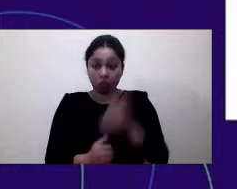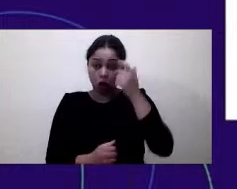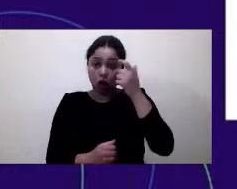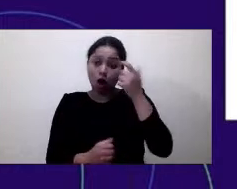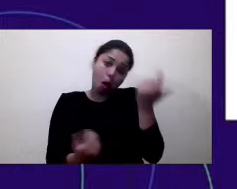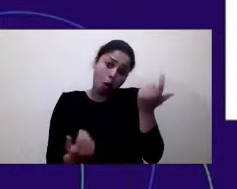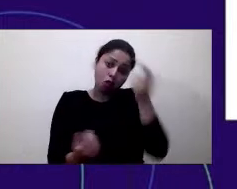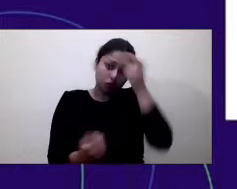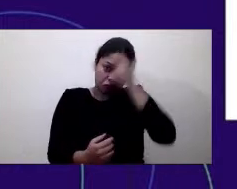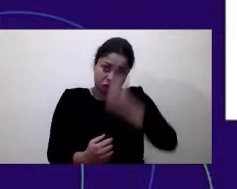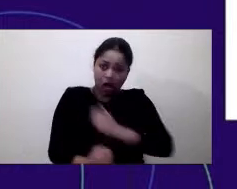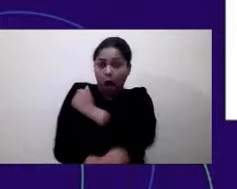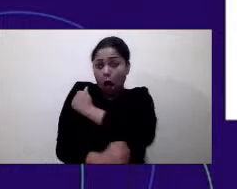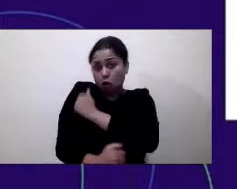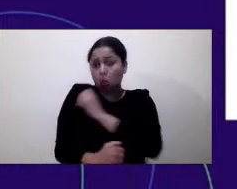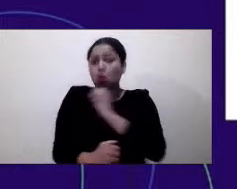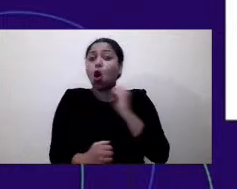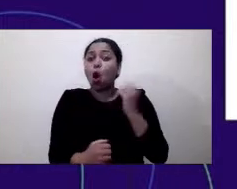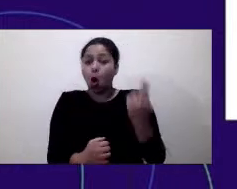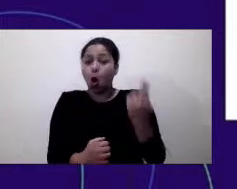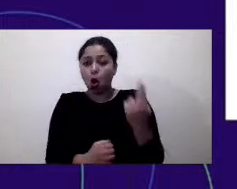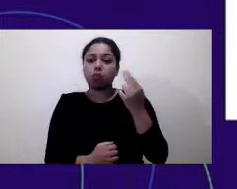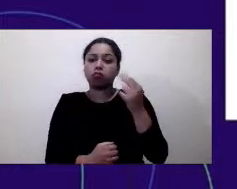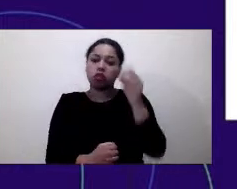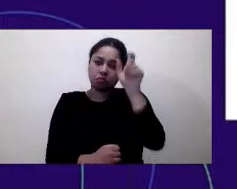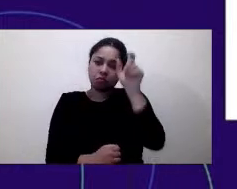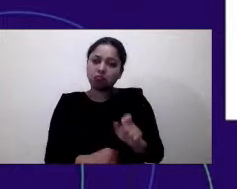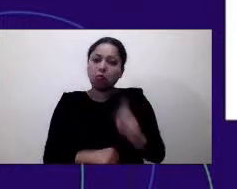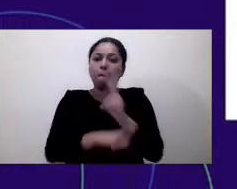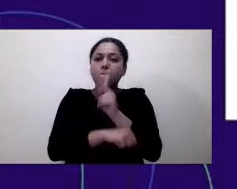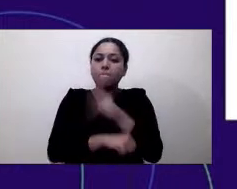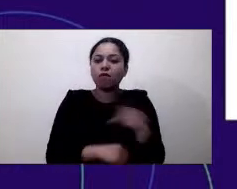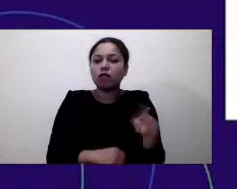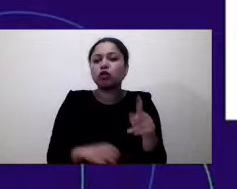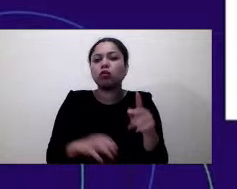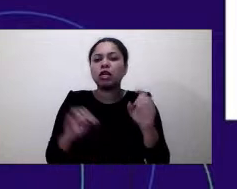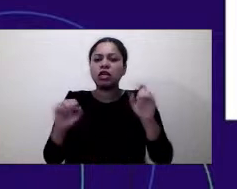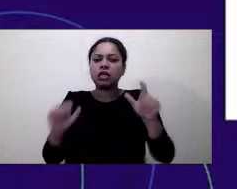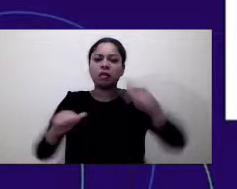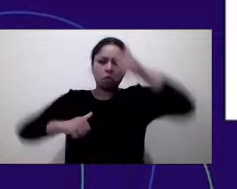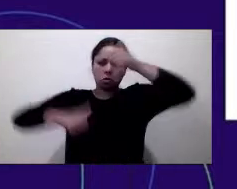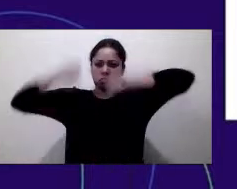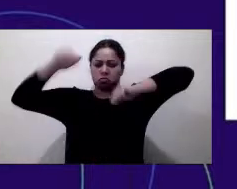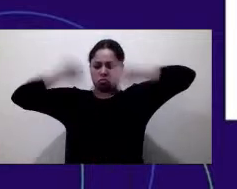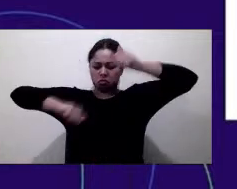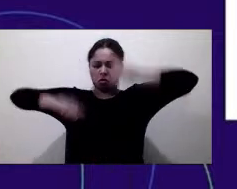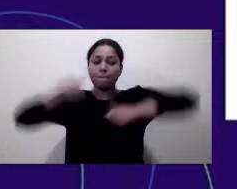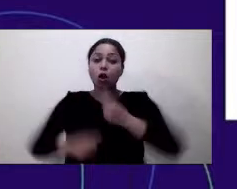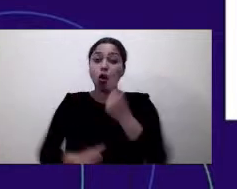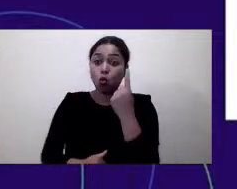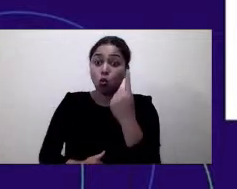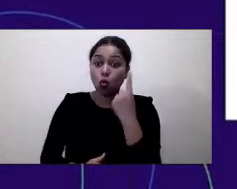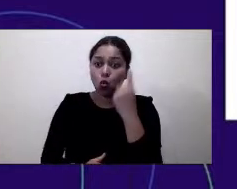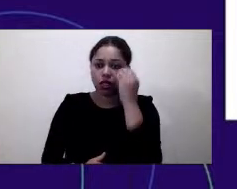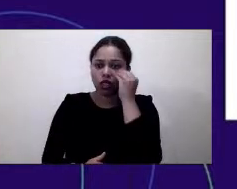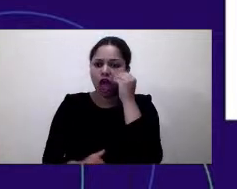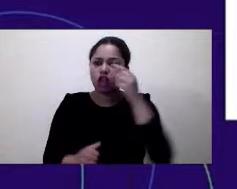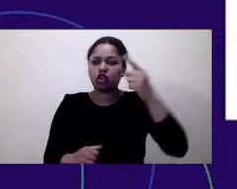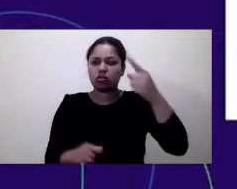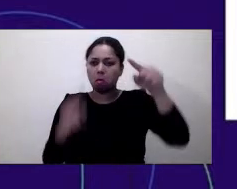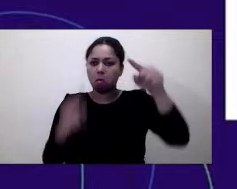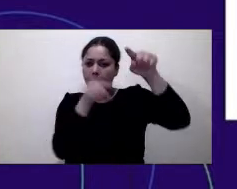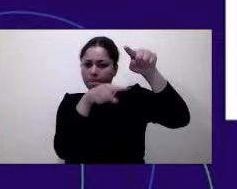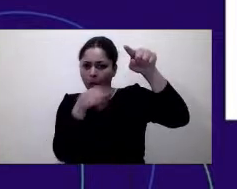teacher. You were assessed by a single multiple choice question test after a long period of